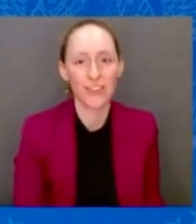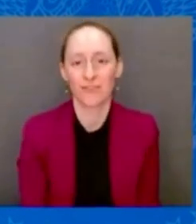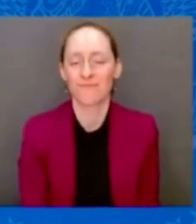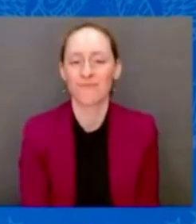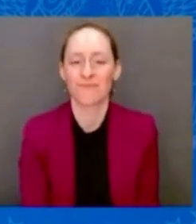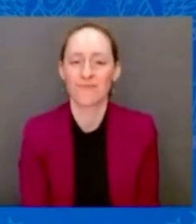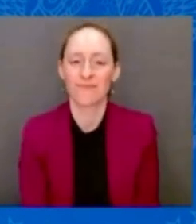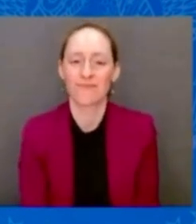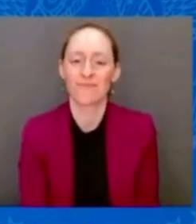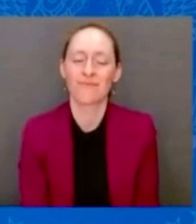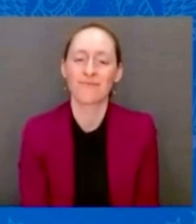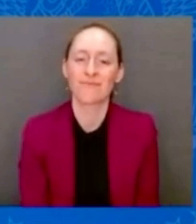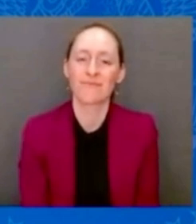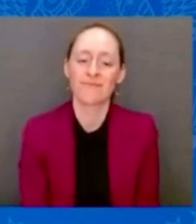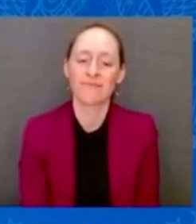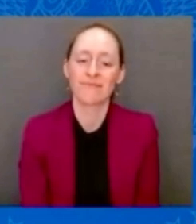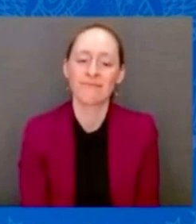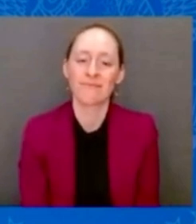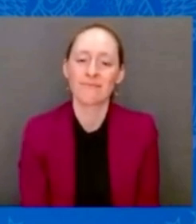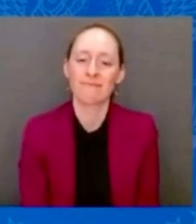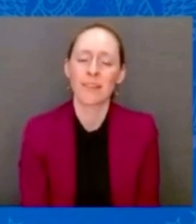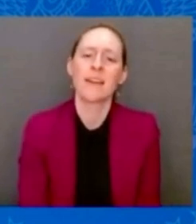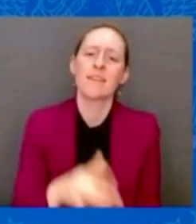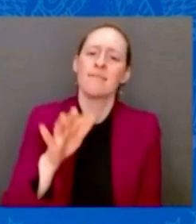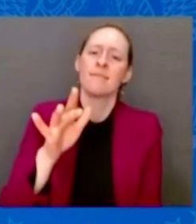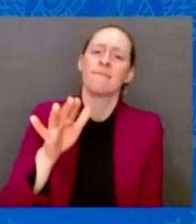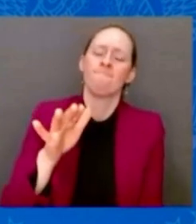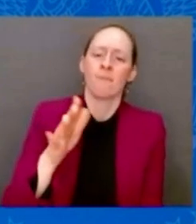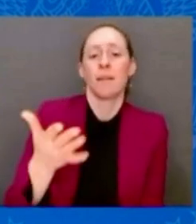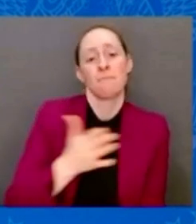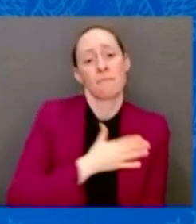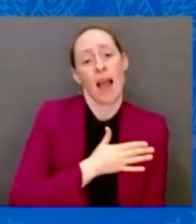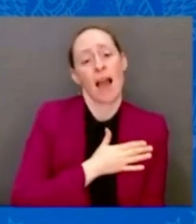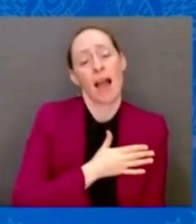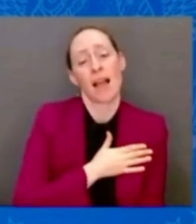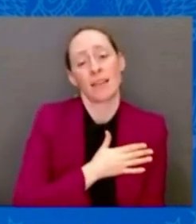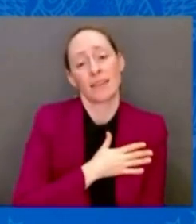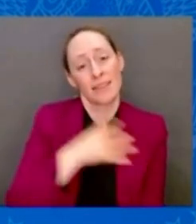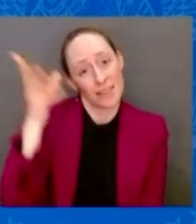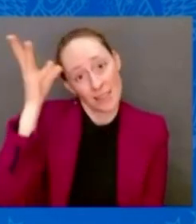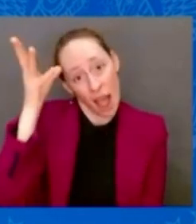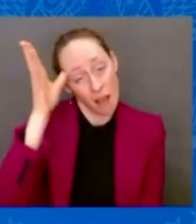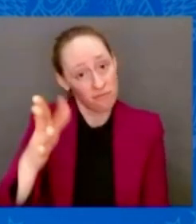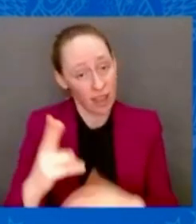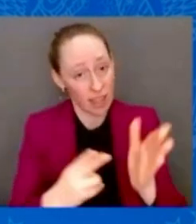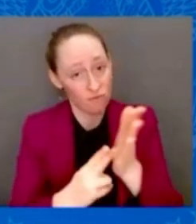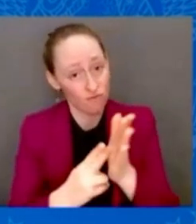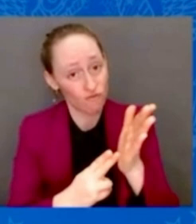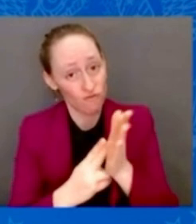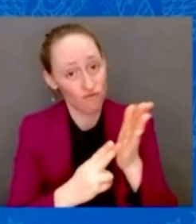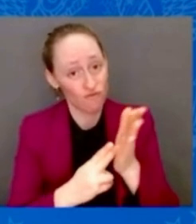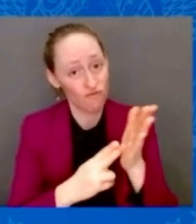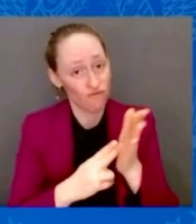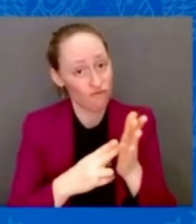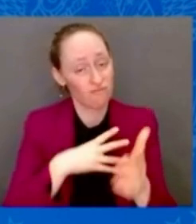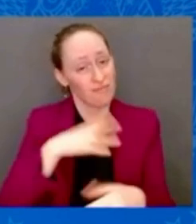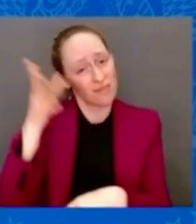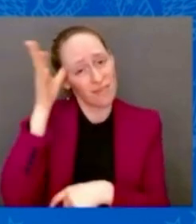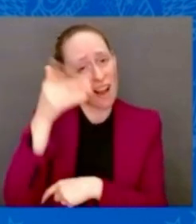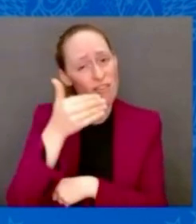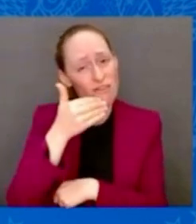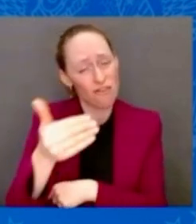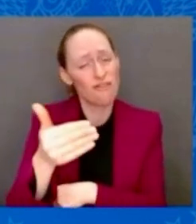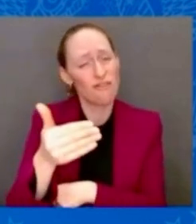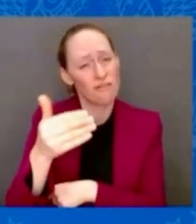My dad used to have an expression for real. My dad was a real gentleman, never went to college, but he was a guy who